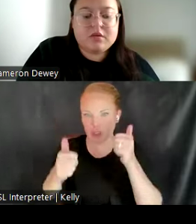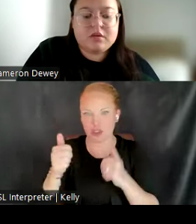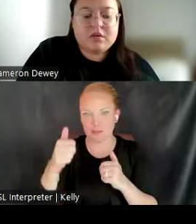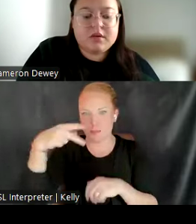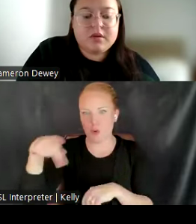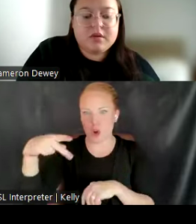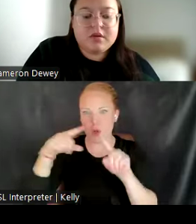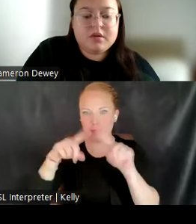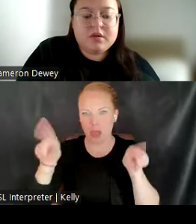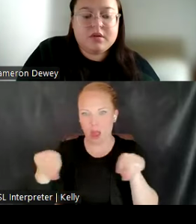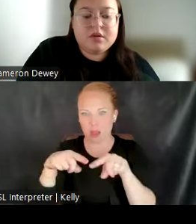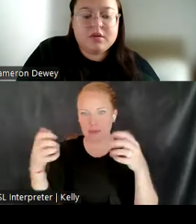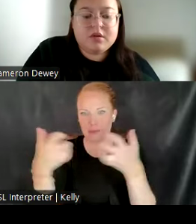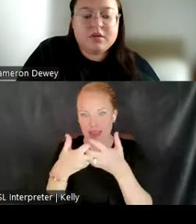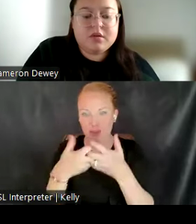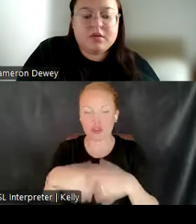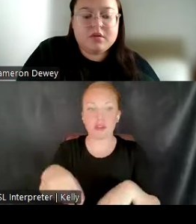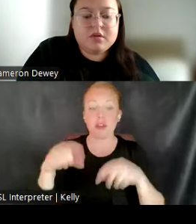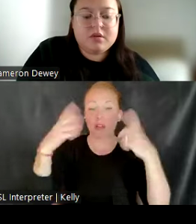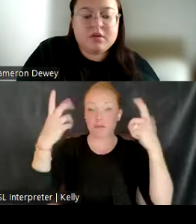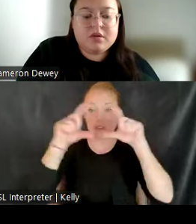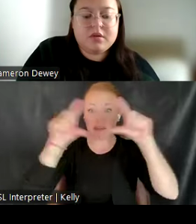and then the top down are the black circles.